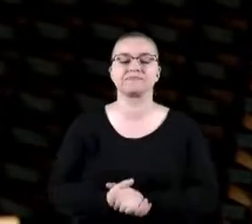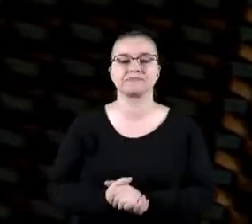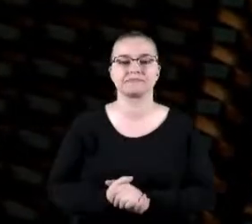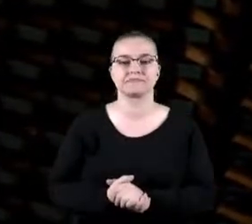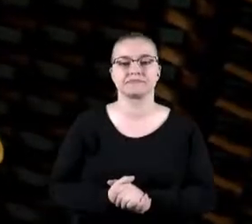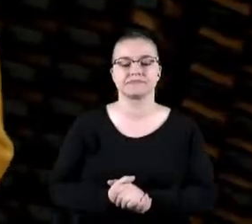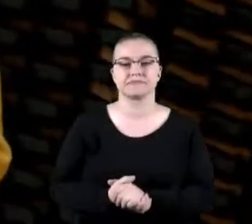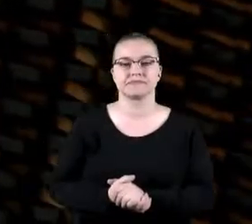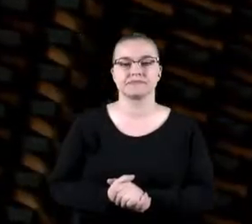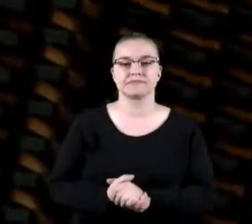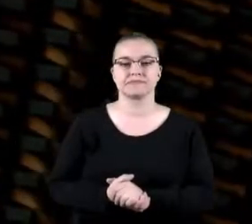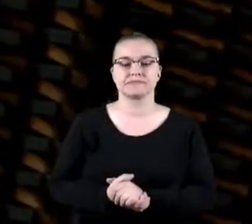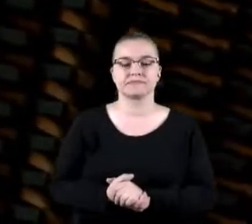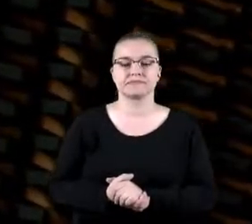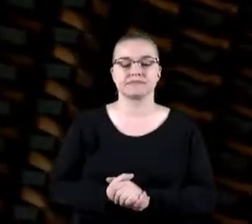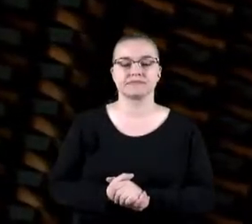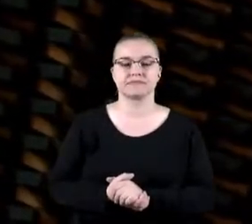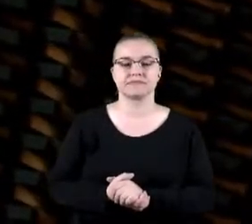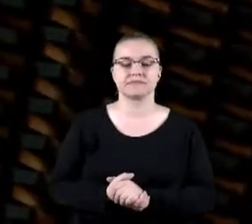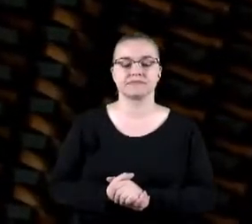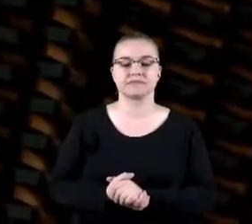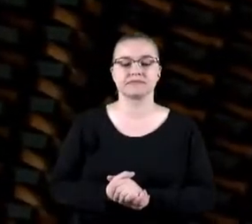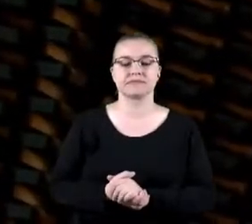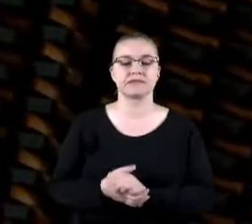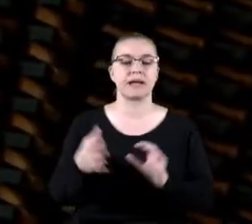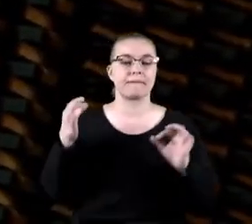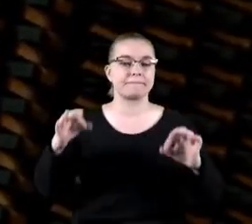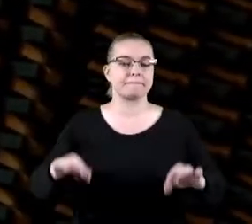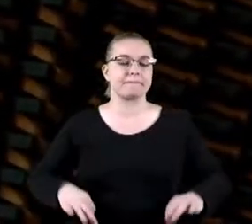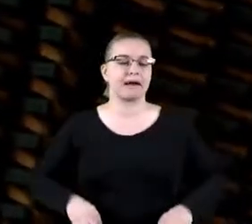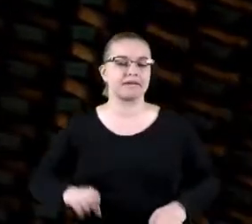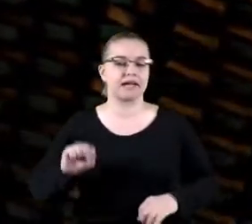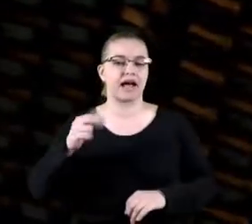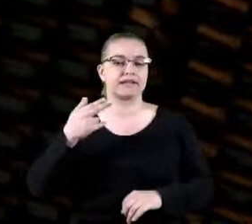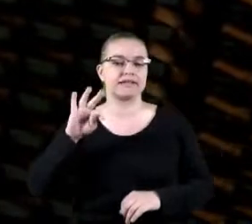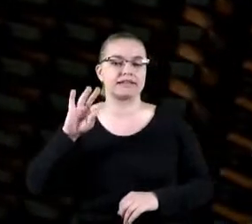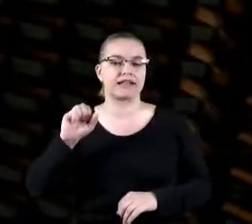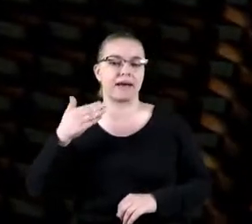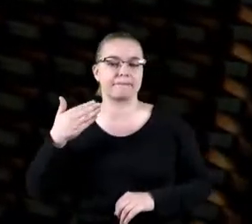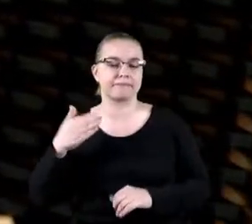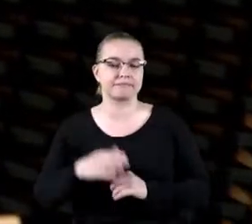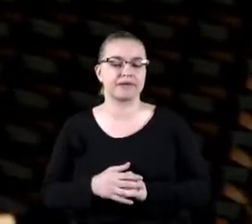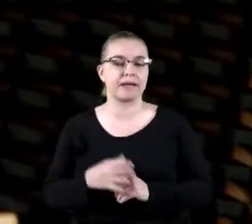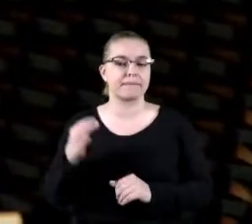Please, Ms. Anita Arelis-Cedina, Secretariat of Central American Social Integration.